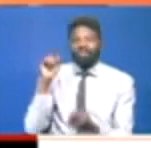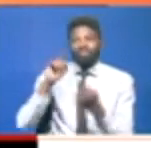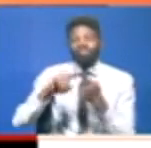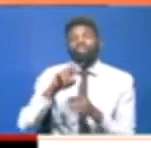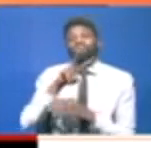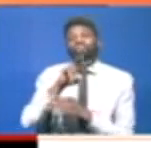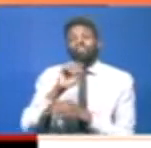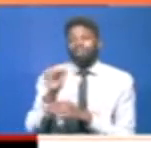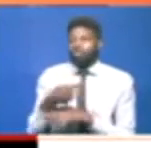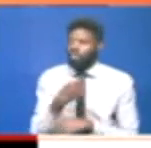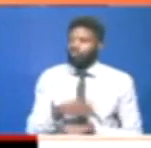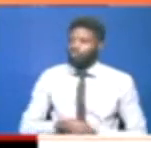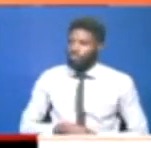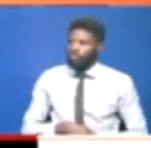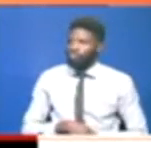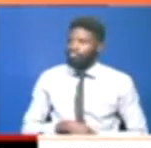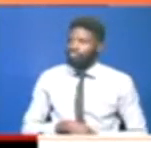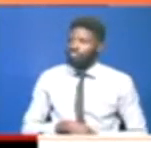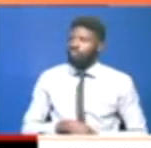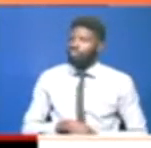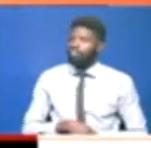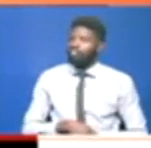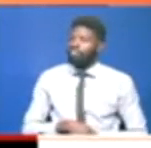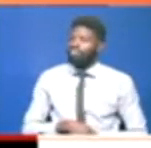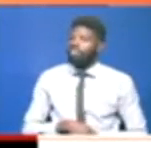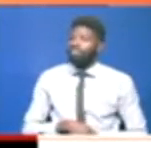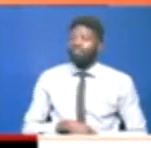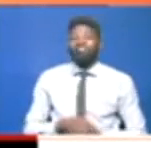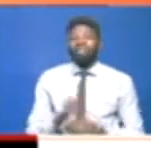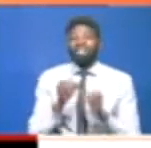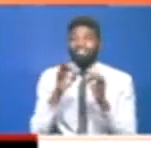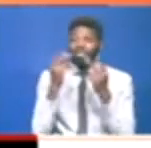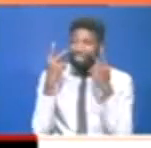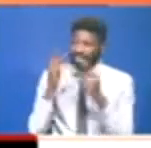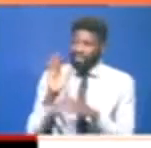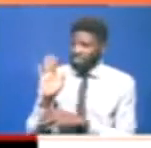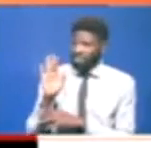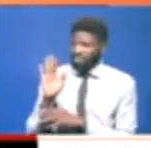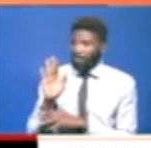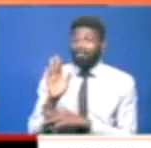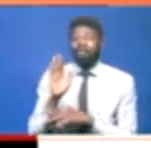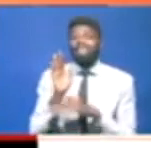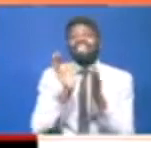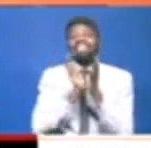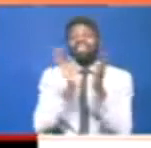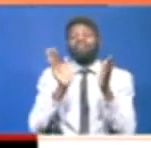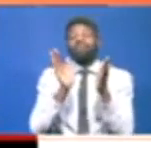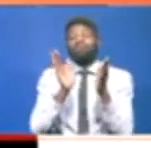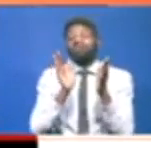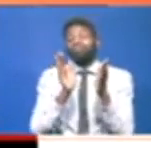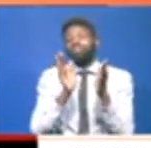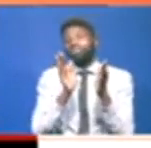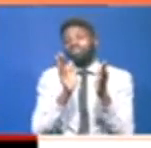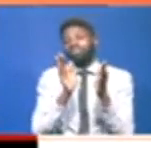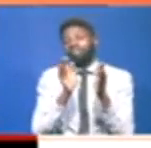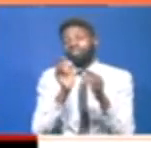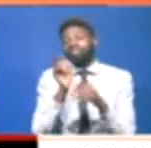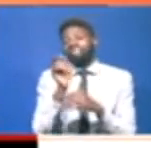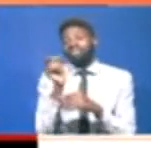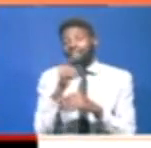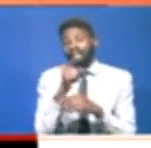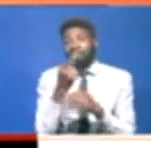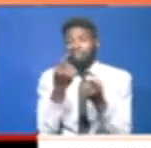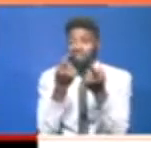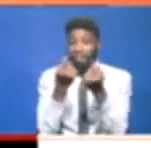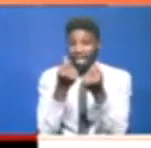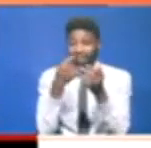to 20,000. Mm. In fact, when you look at your gross, for example, the money that is taxed, you remove